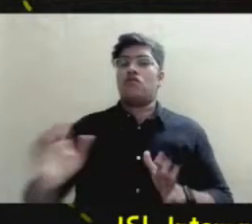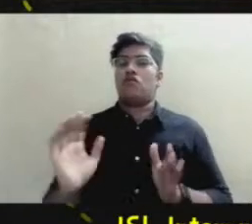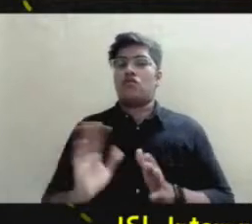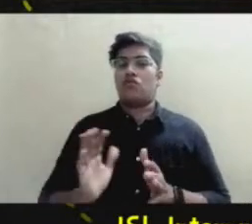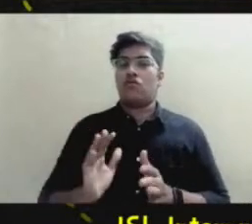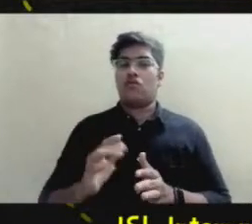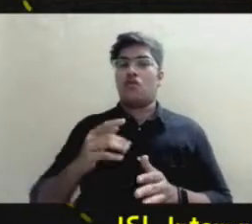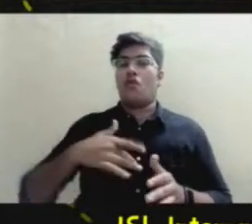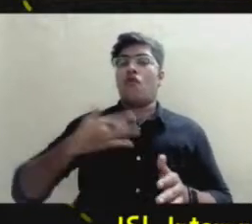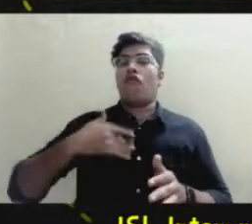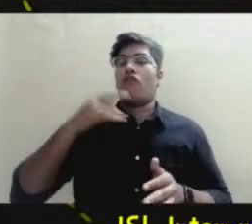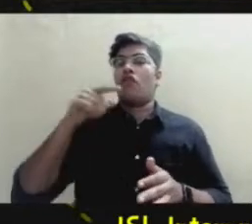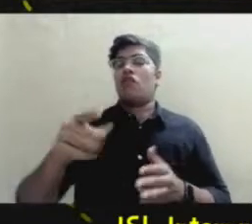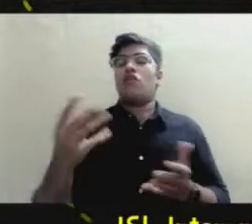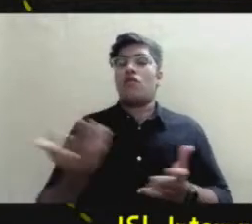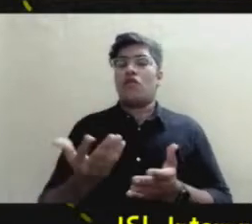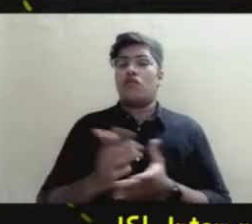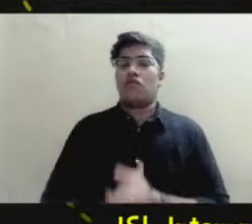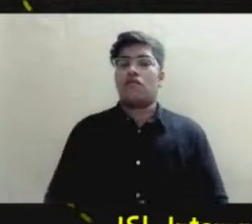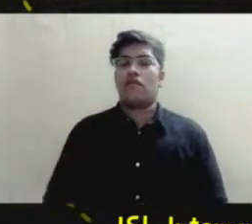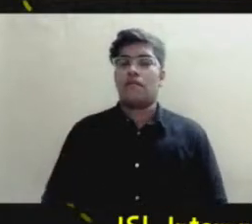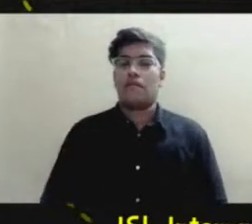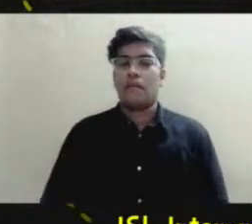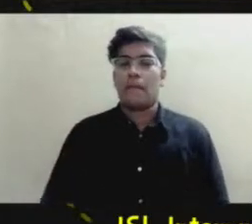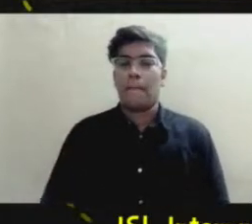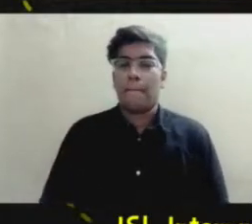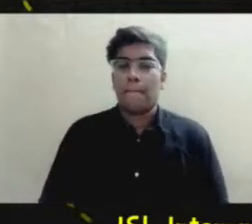do you feel about that? Sankalp Chaudhary asks.